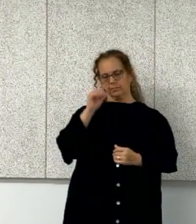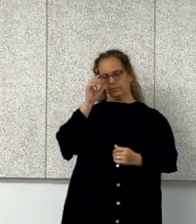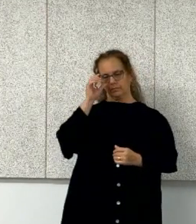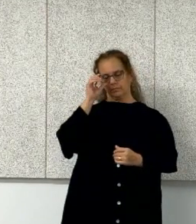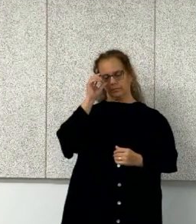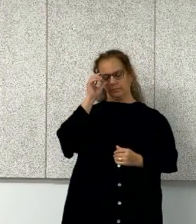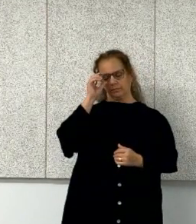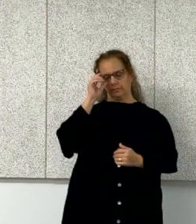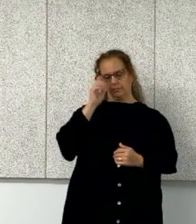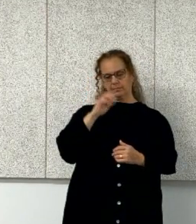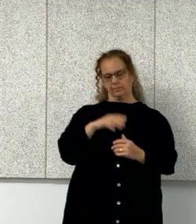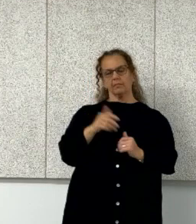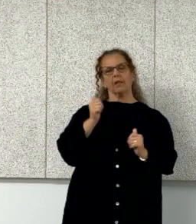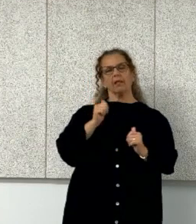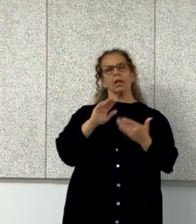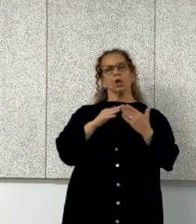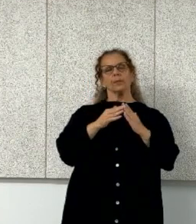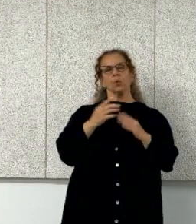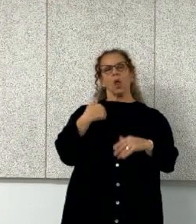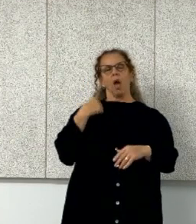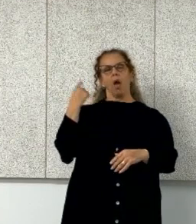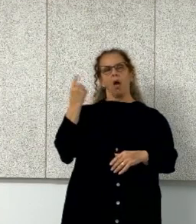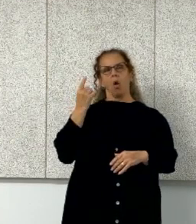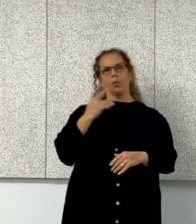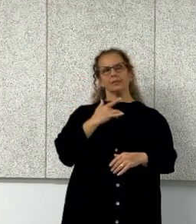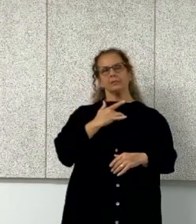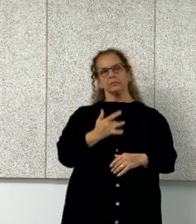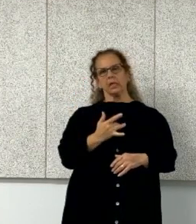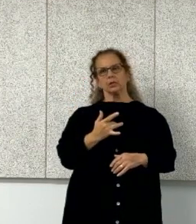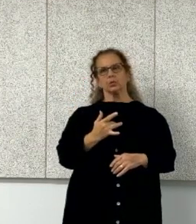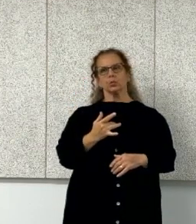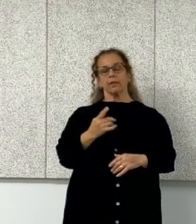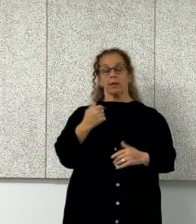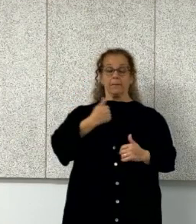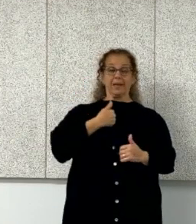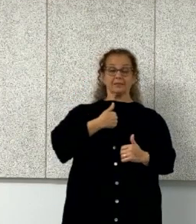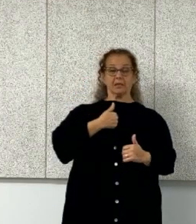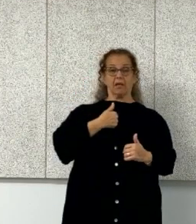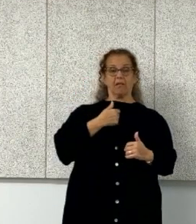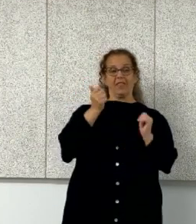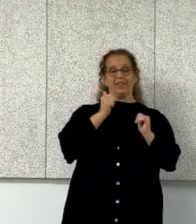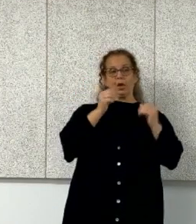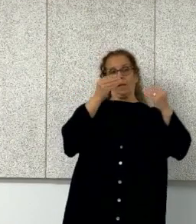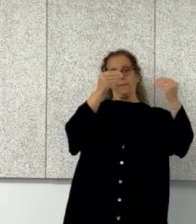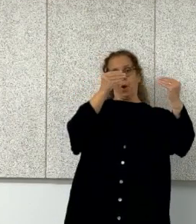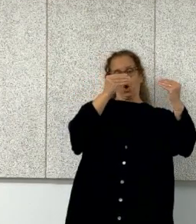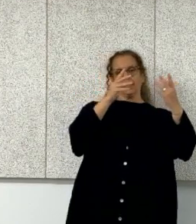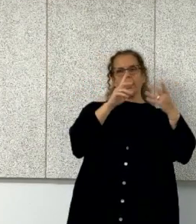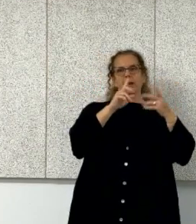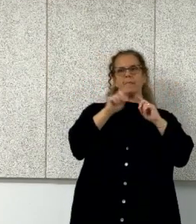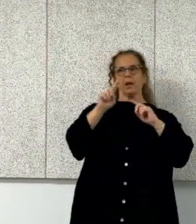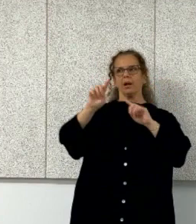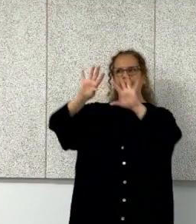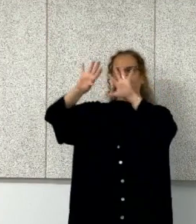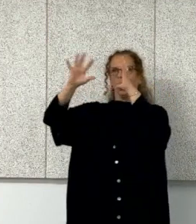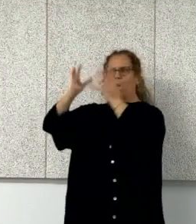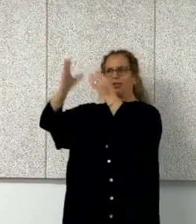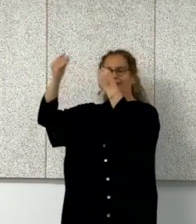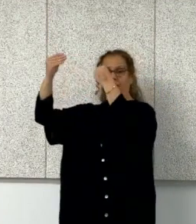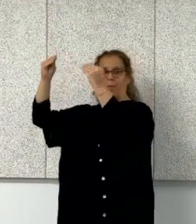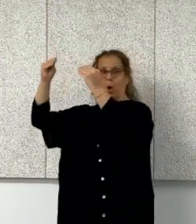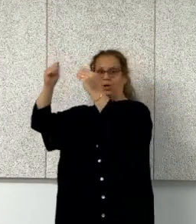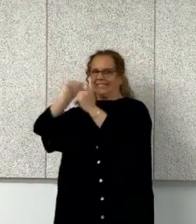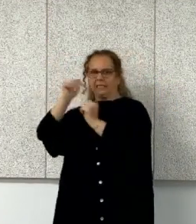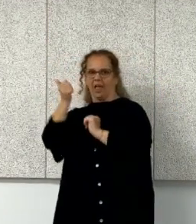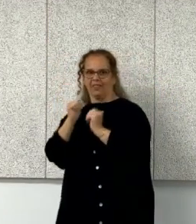And I always kind of orient myself that even though I'm a theater marketer, that there's a whole other marketing world, and our